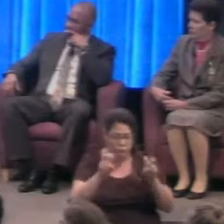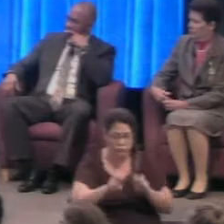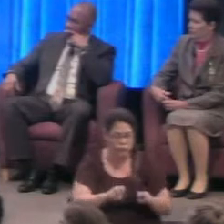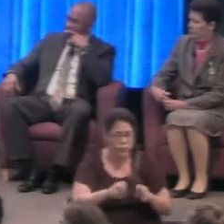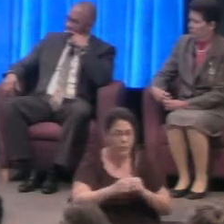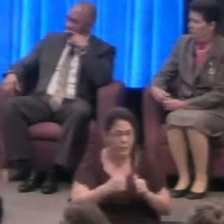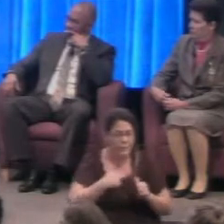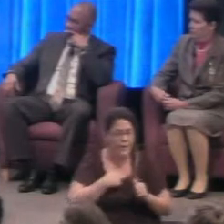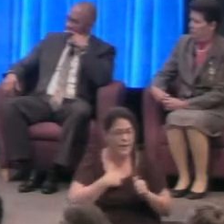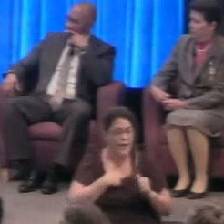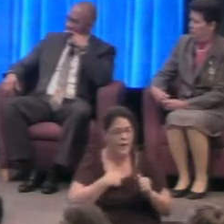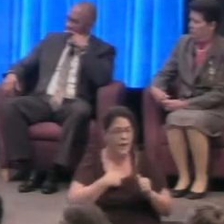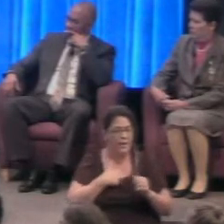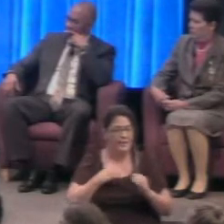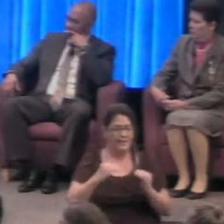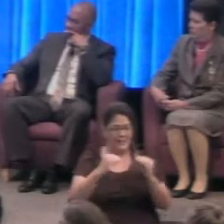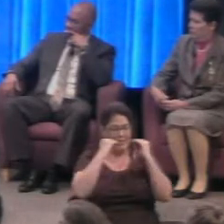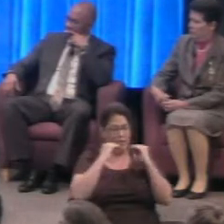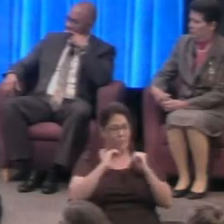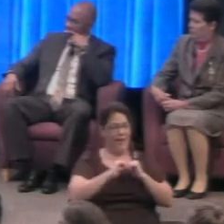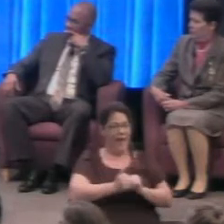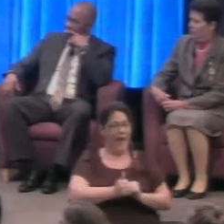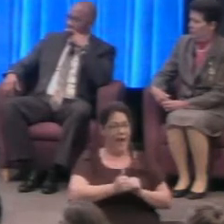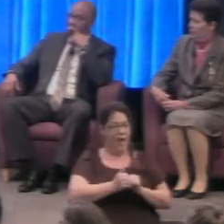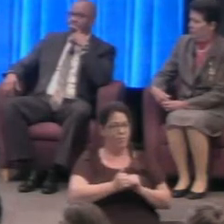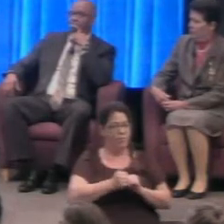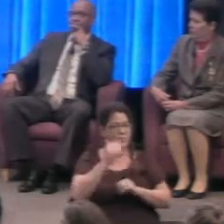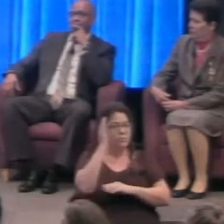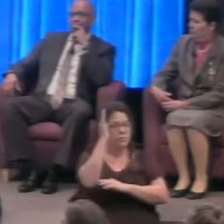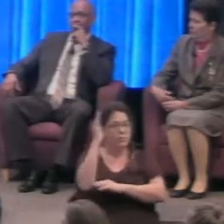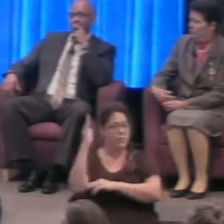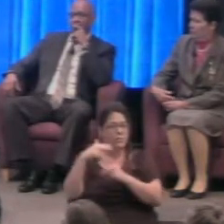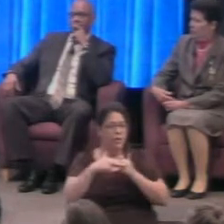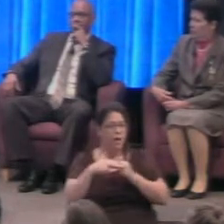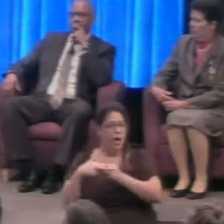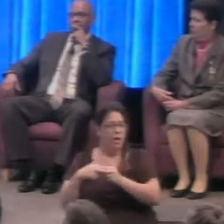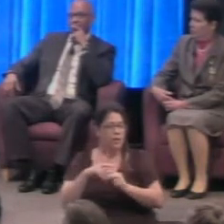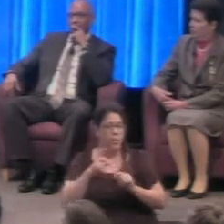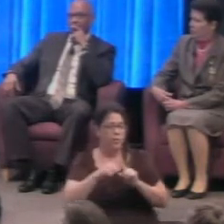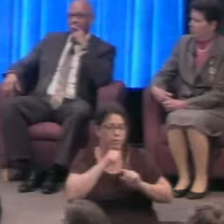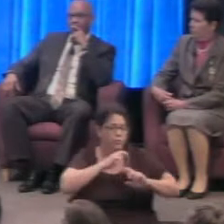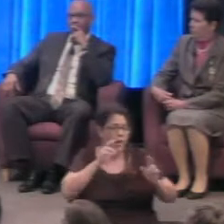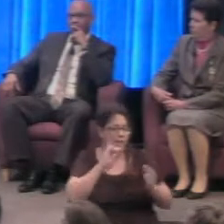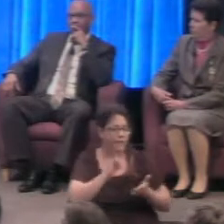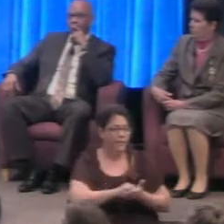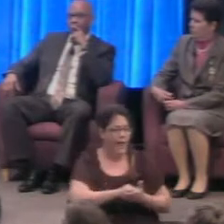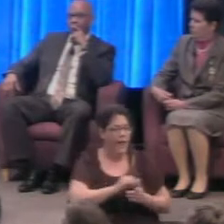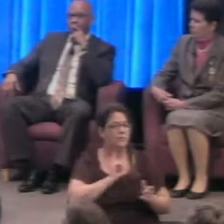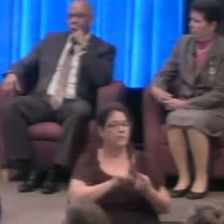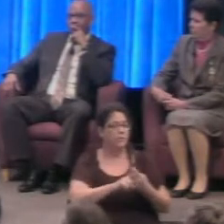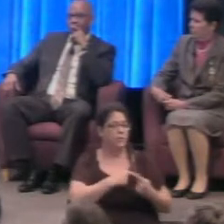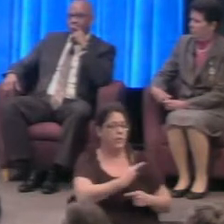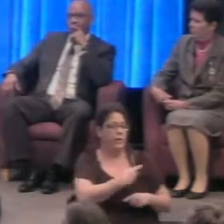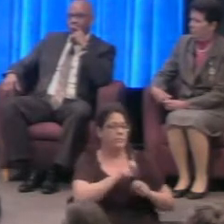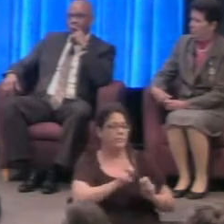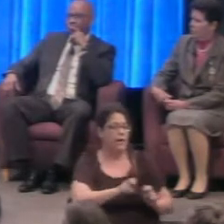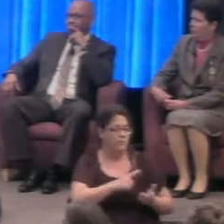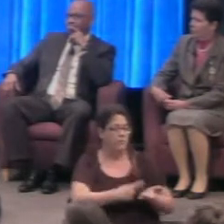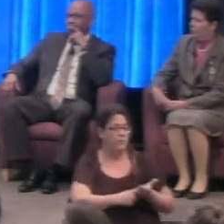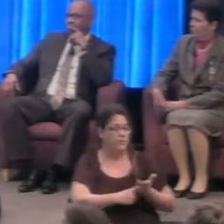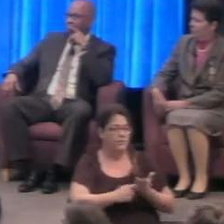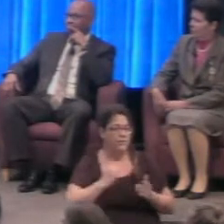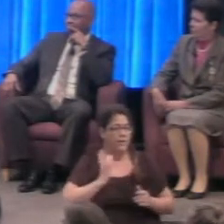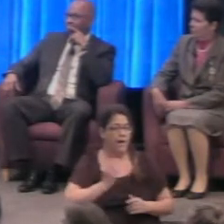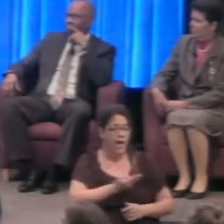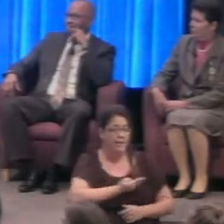me for something when I felt so unprepared. And I'm grateful for that. So thank you from us little guys